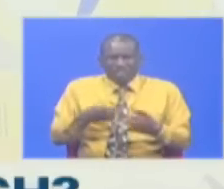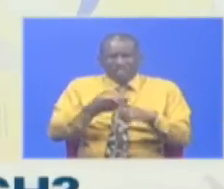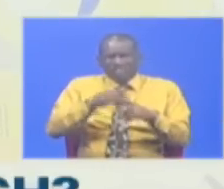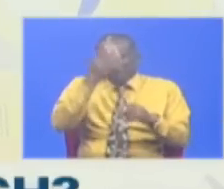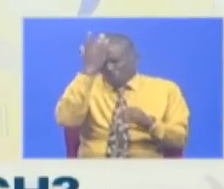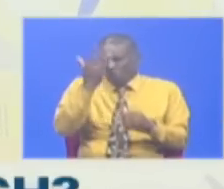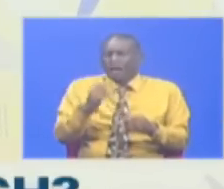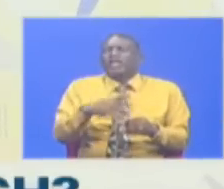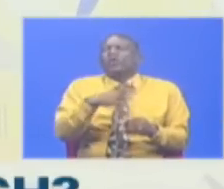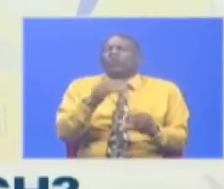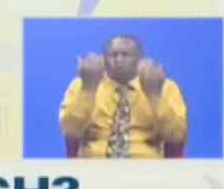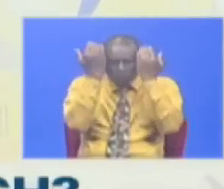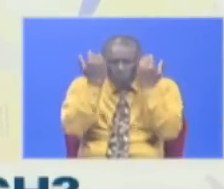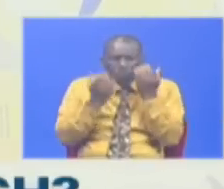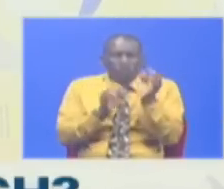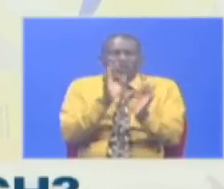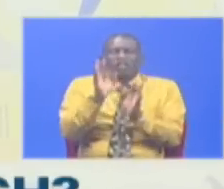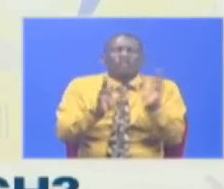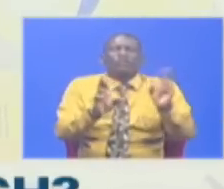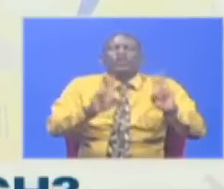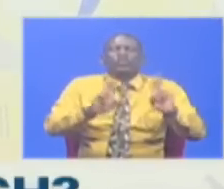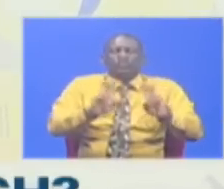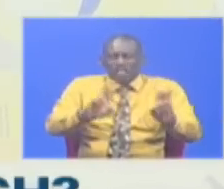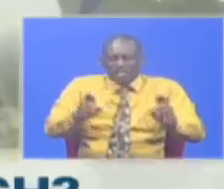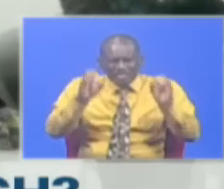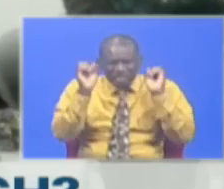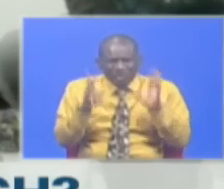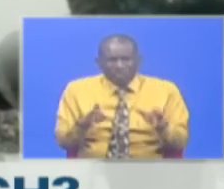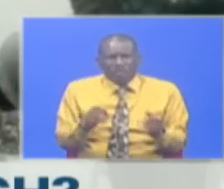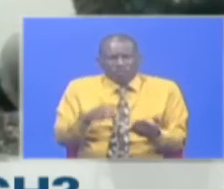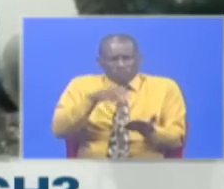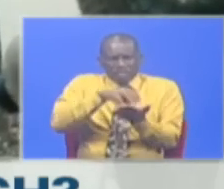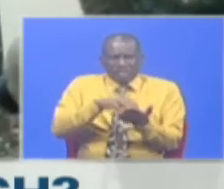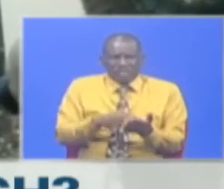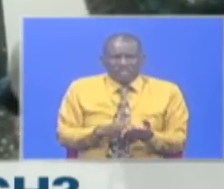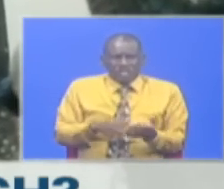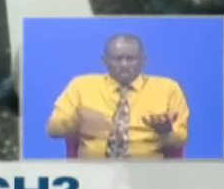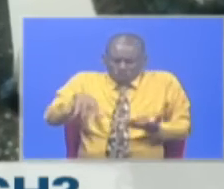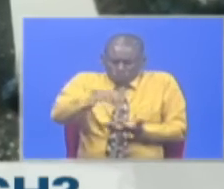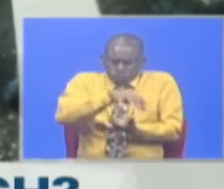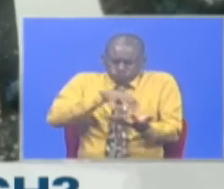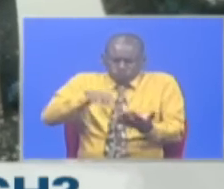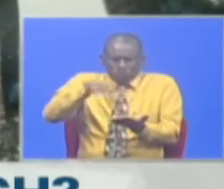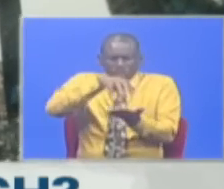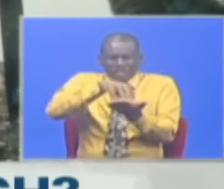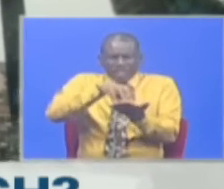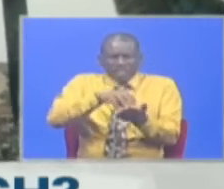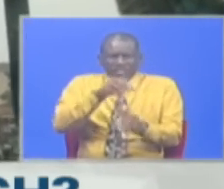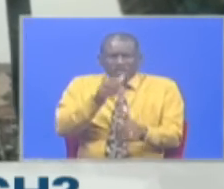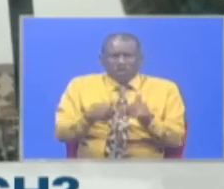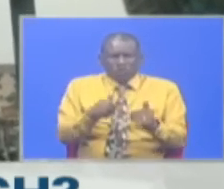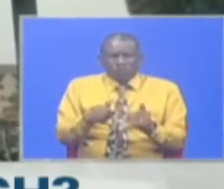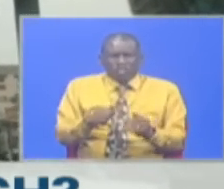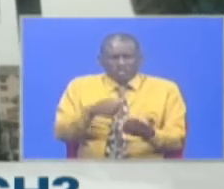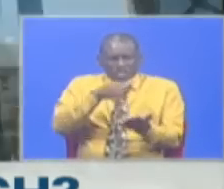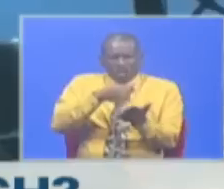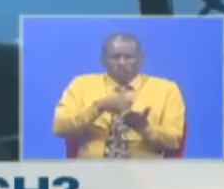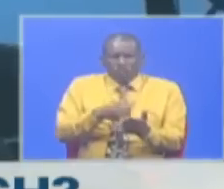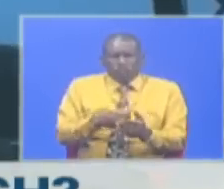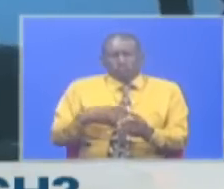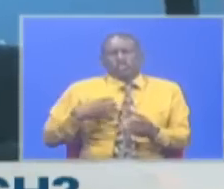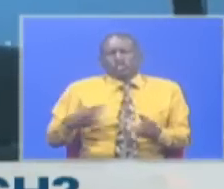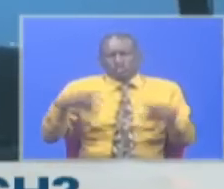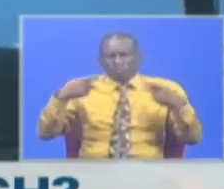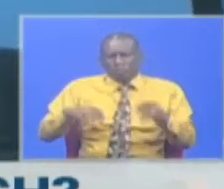to court if you're not ready for you need to prosecute him? The complexity of the cases that typically involve the big fish